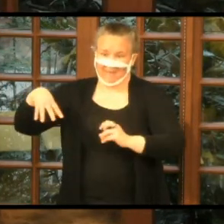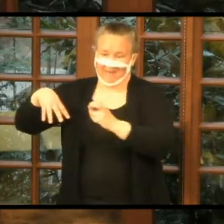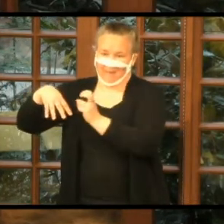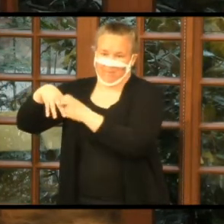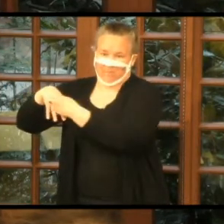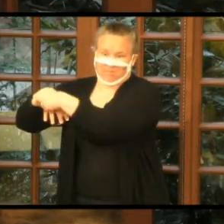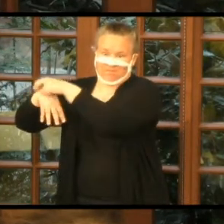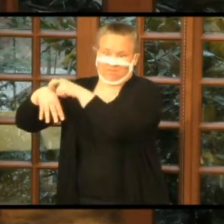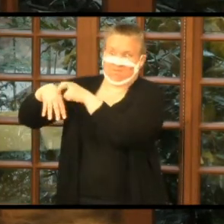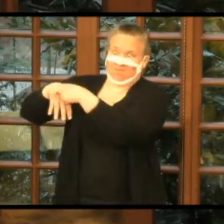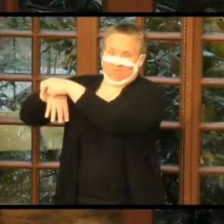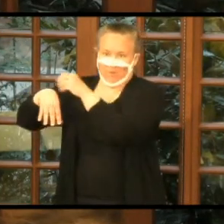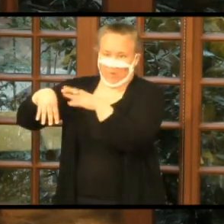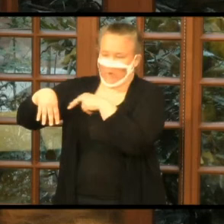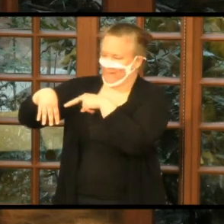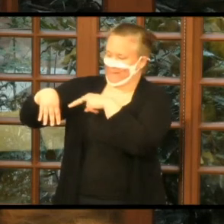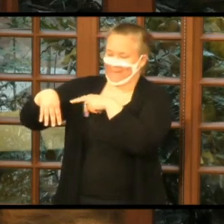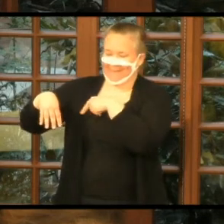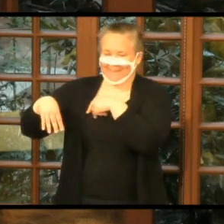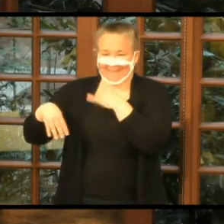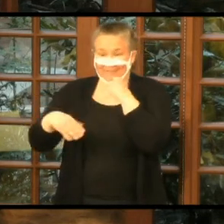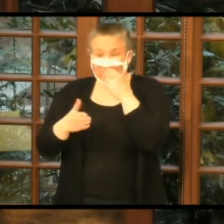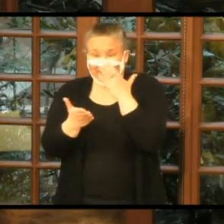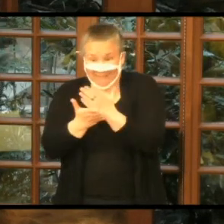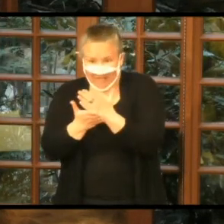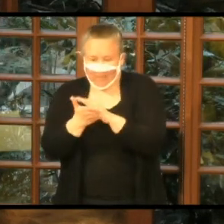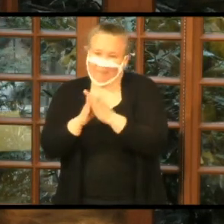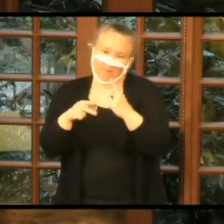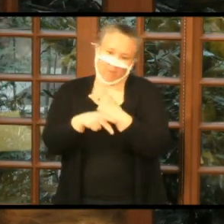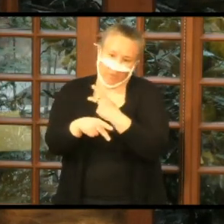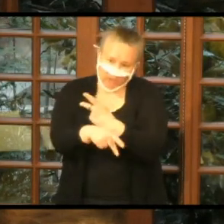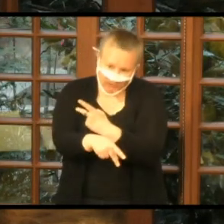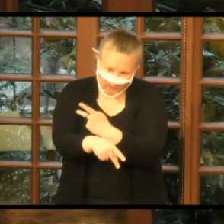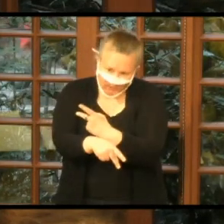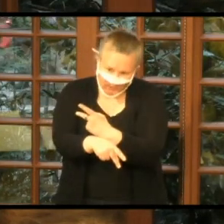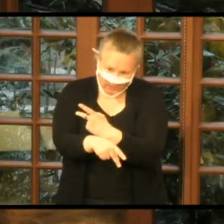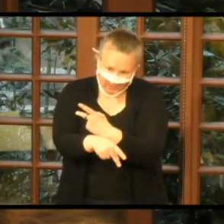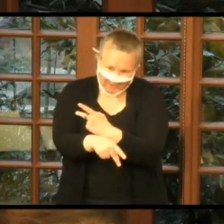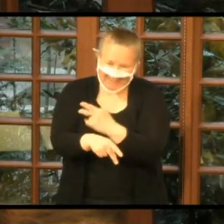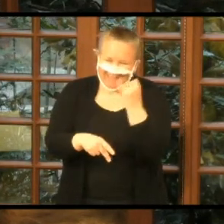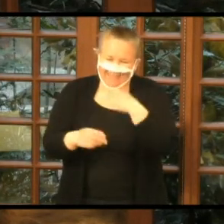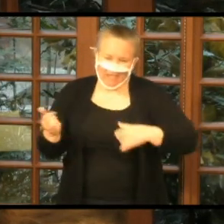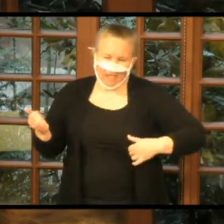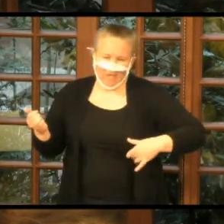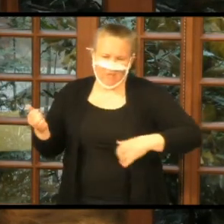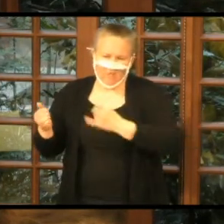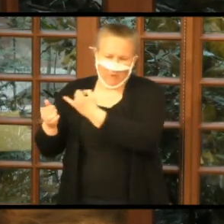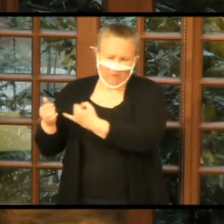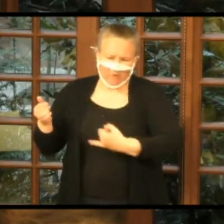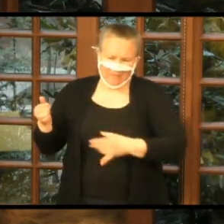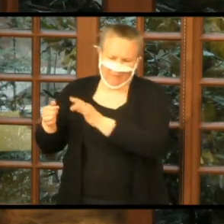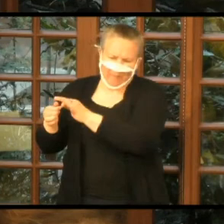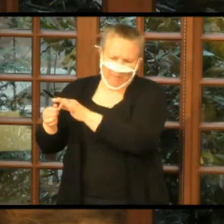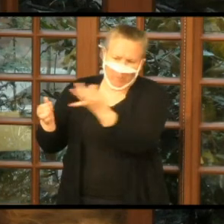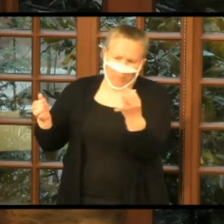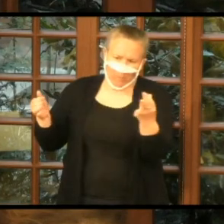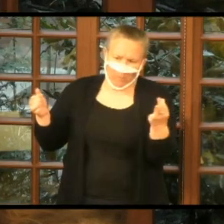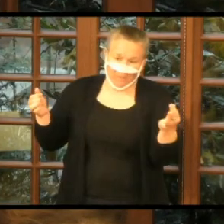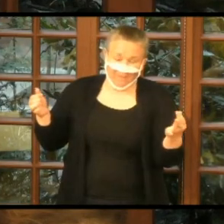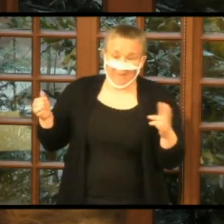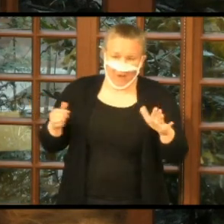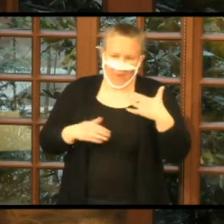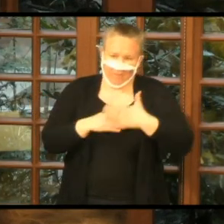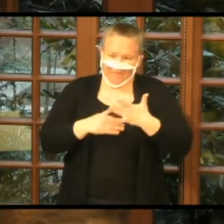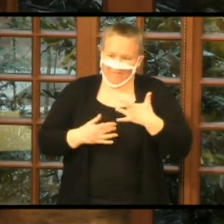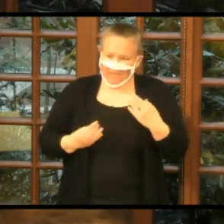lost. If she doesn't stop, it gets worse. A string being pulled away from a guitar's neck. Her blood